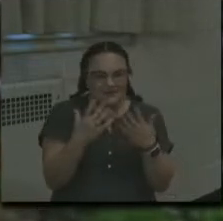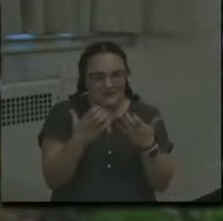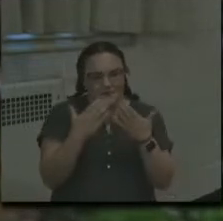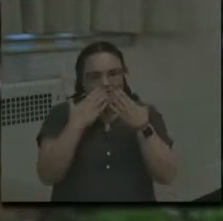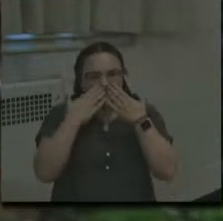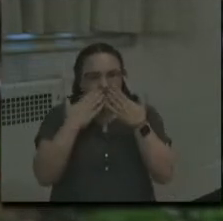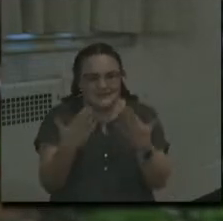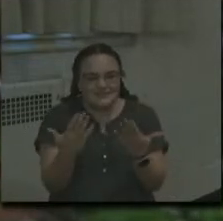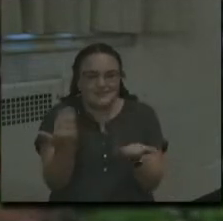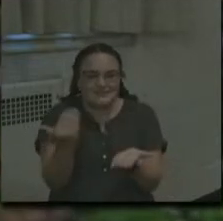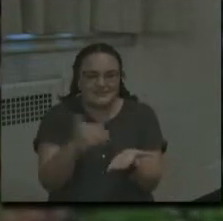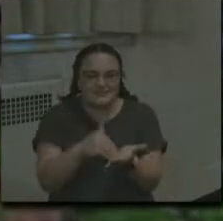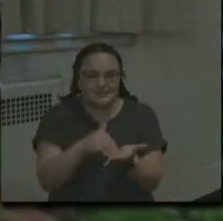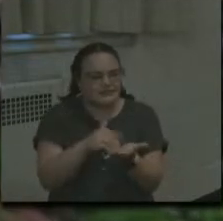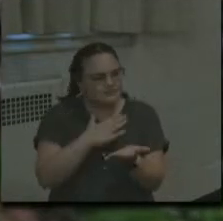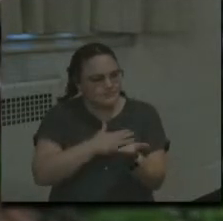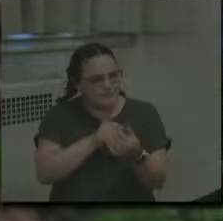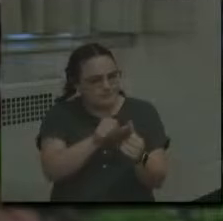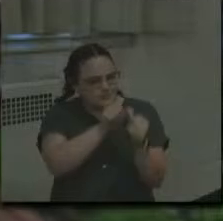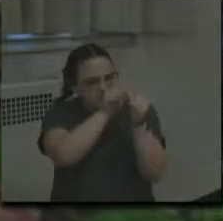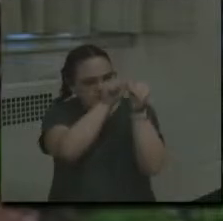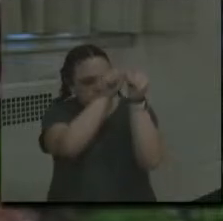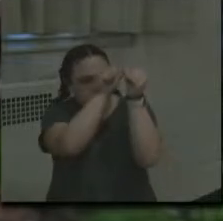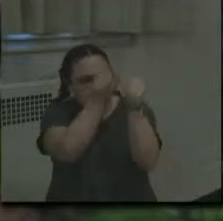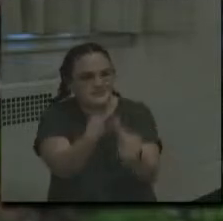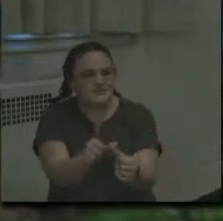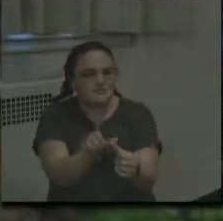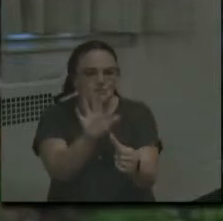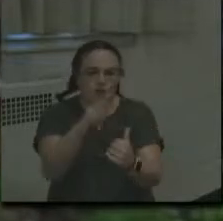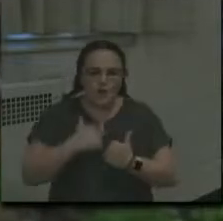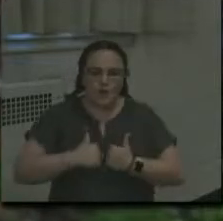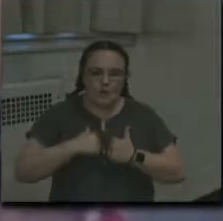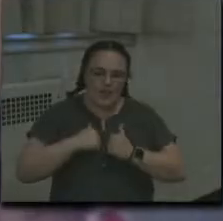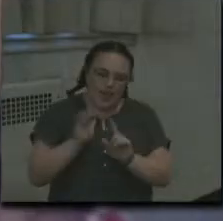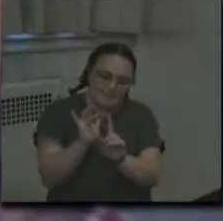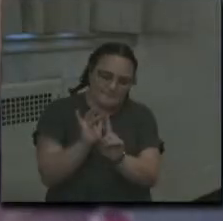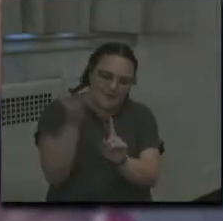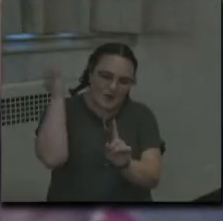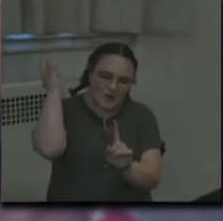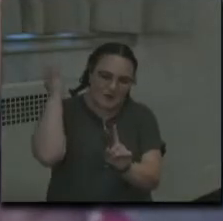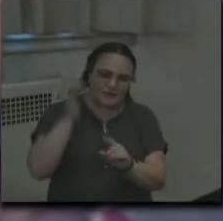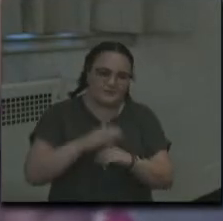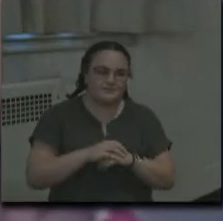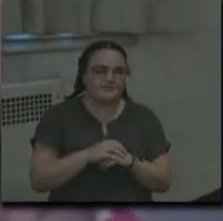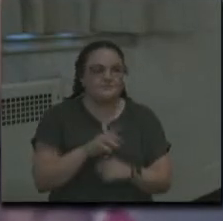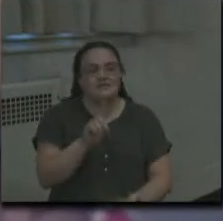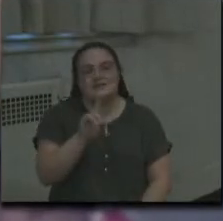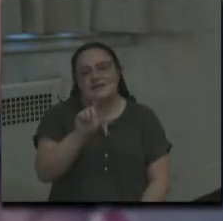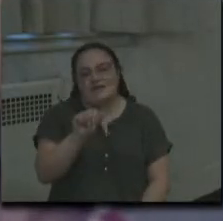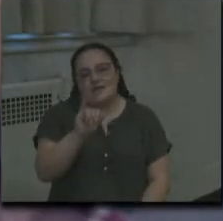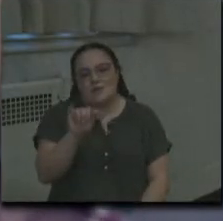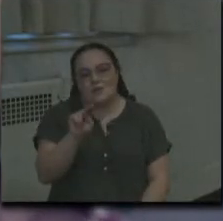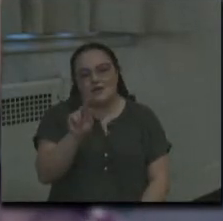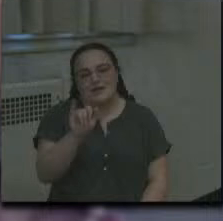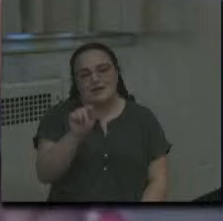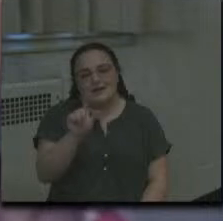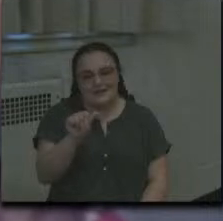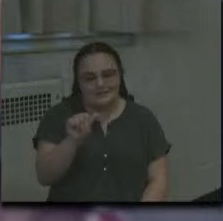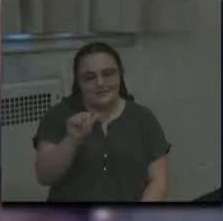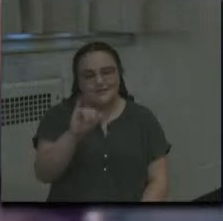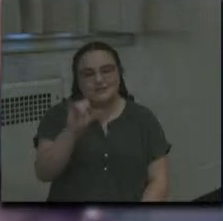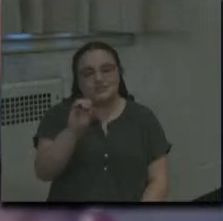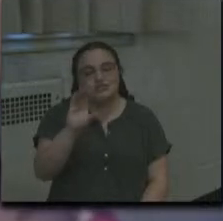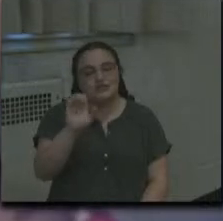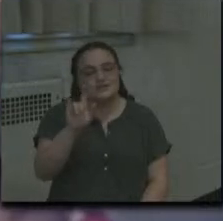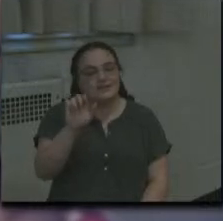thank you and continue to let your light shine. Dear Juanita, Jocelyn, Judy, and Rain,